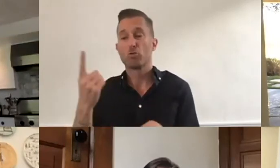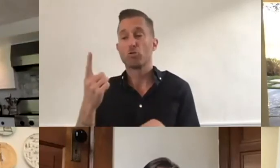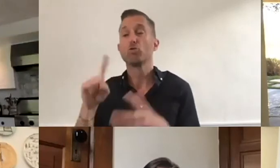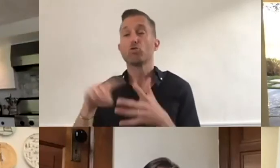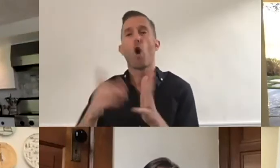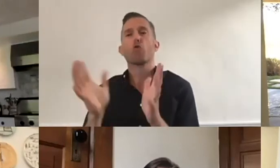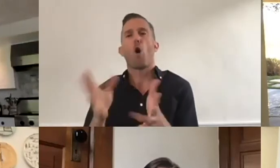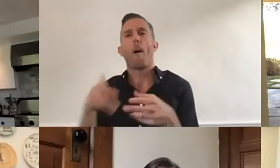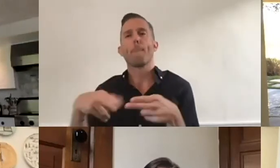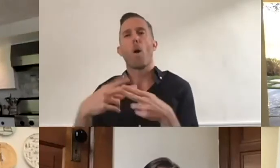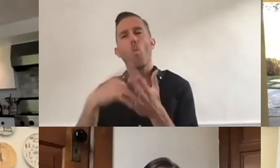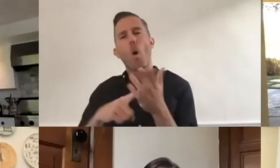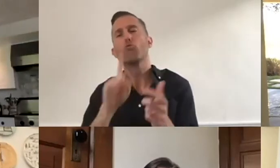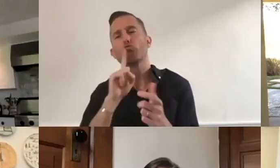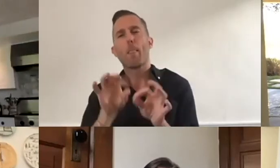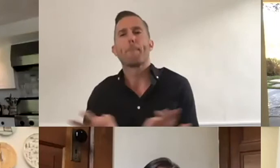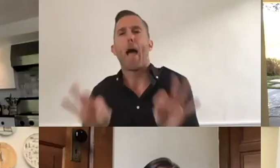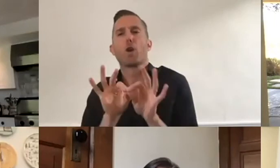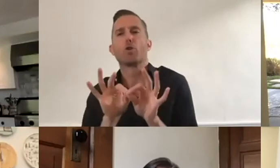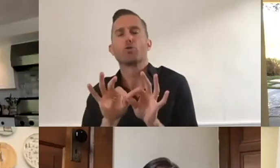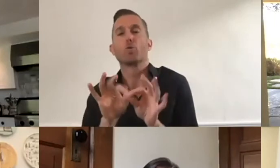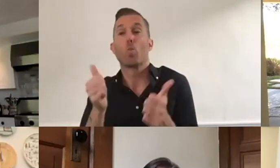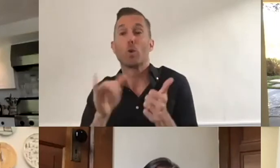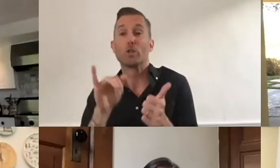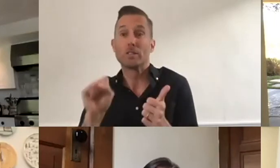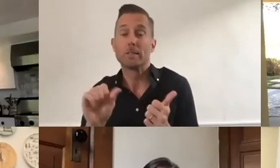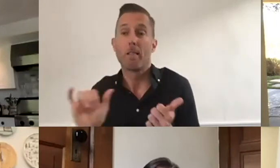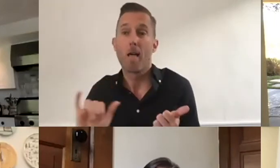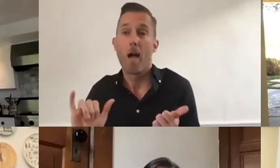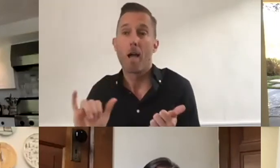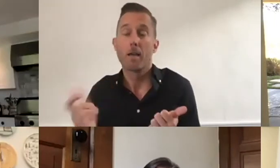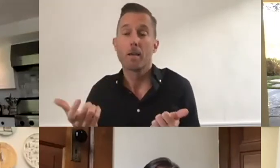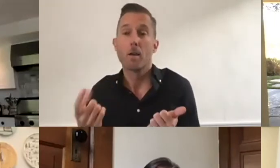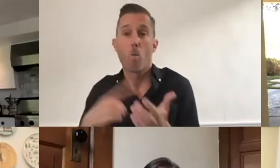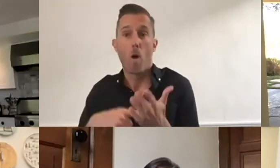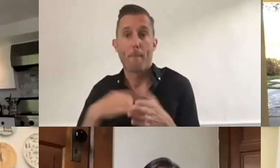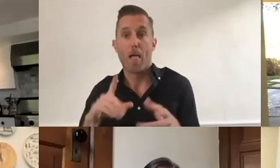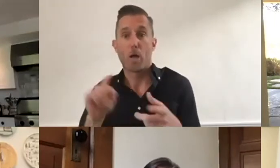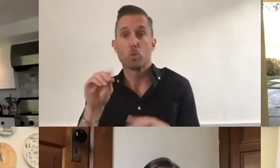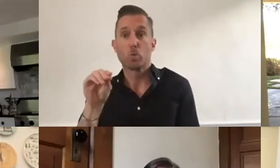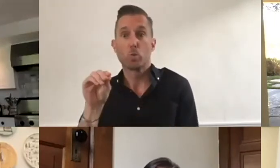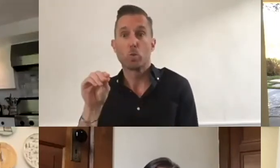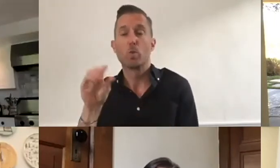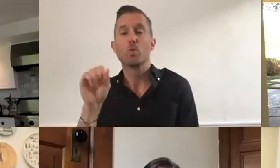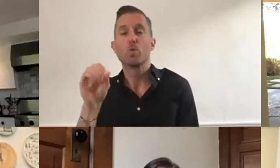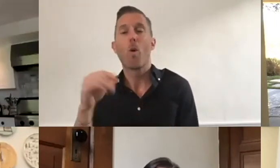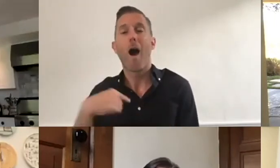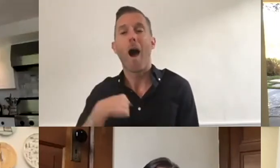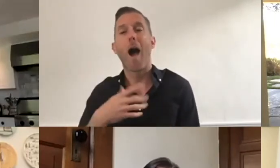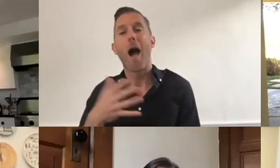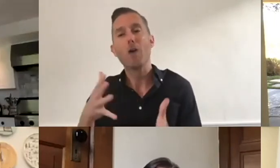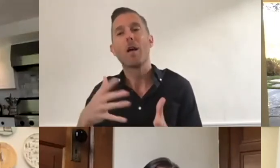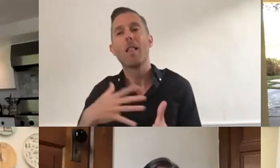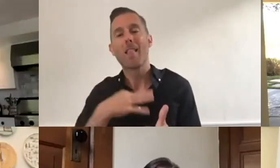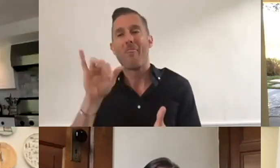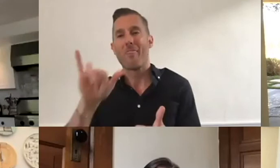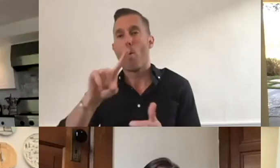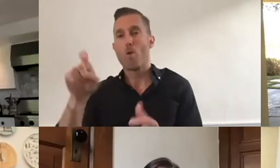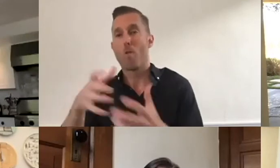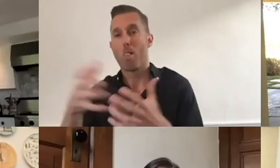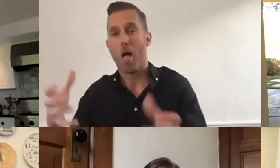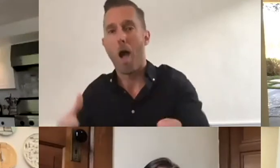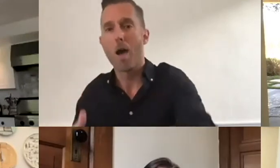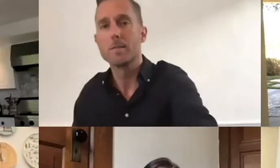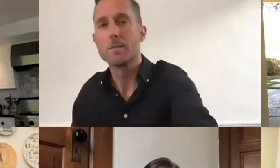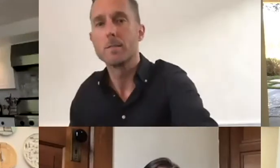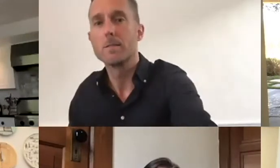really matters, which is like what I'm going to do. So I actually like that question a lot, because